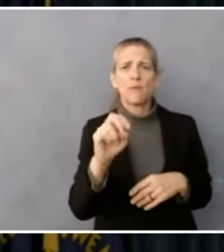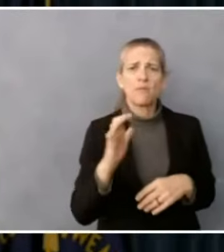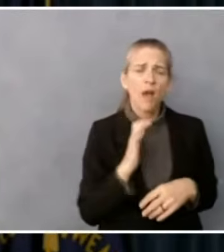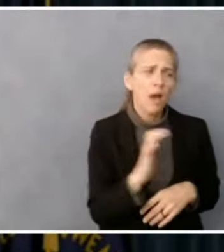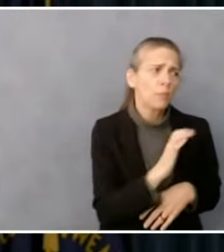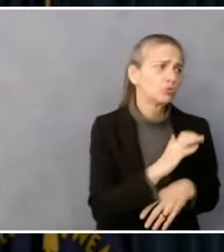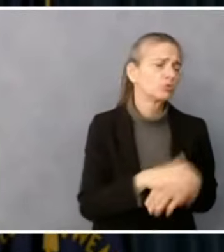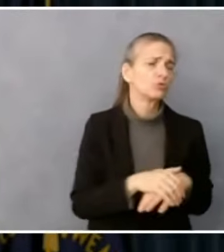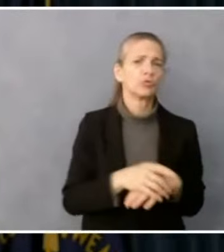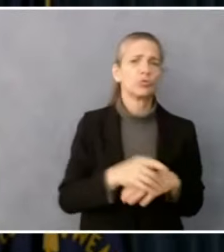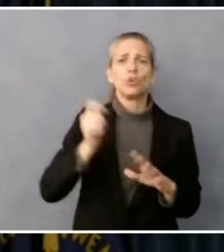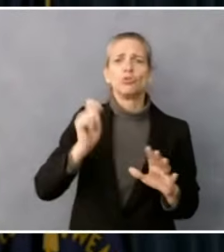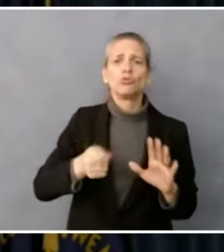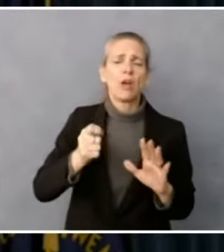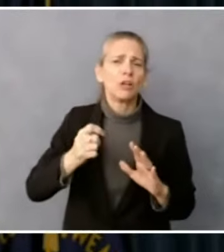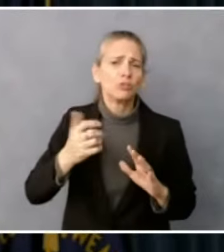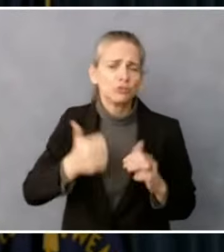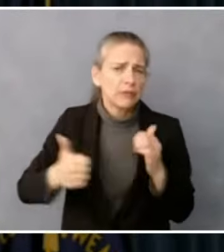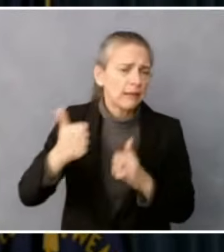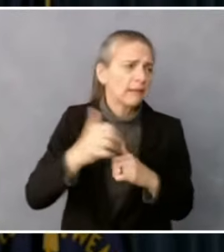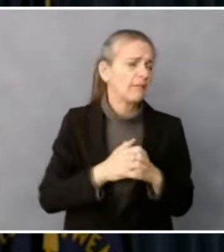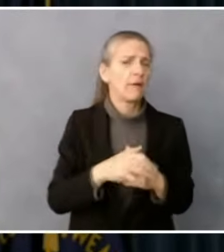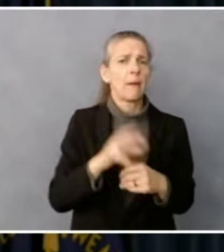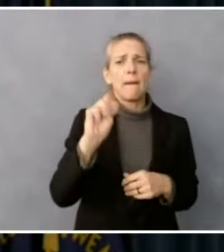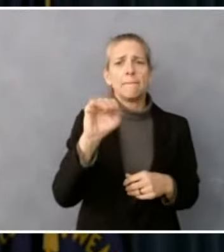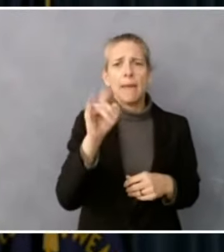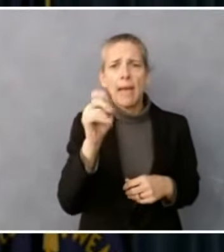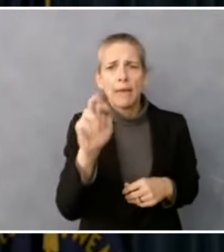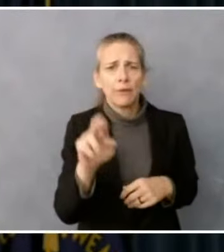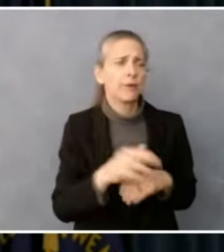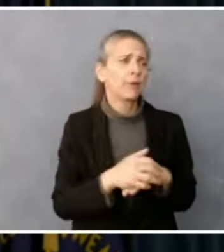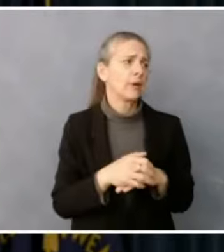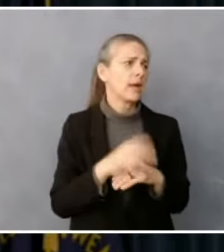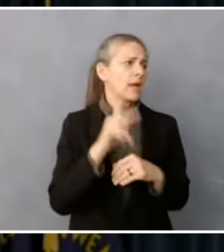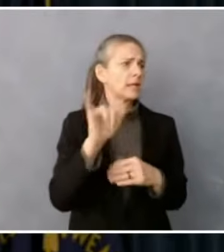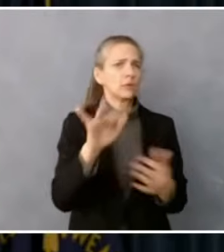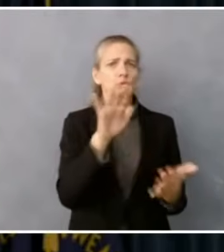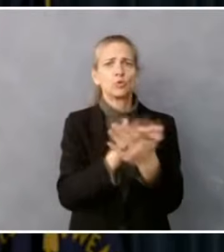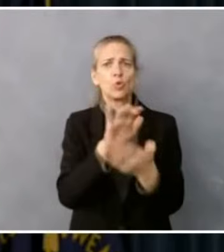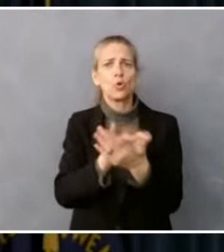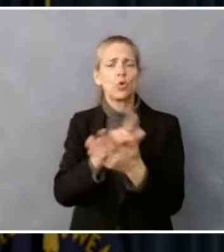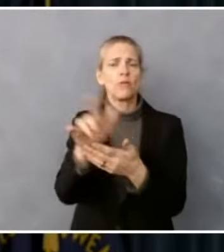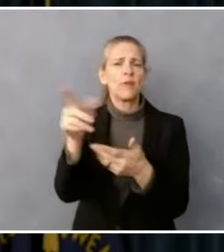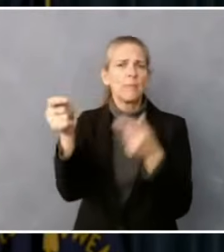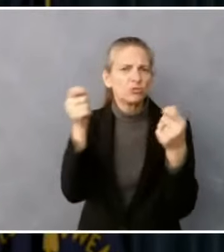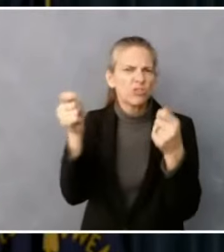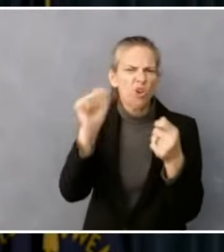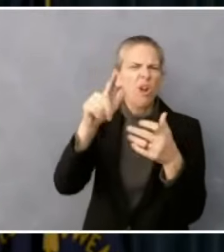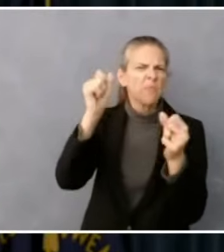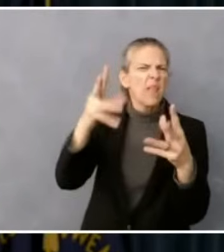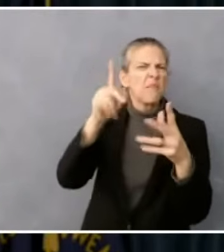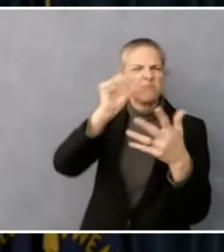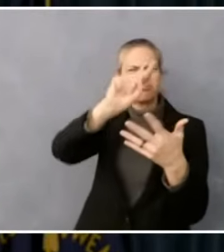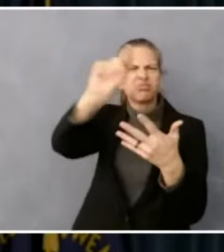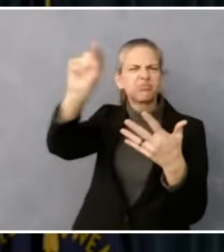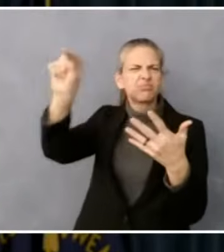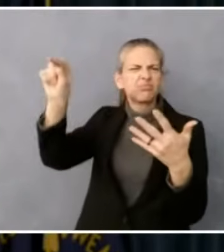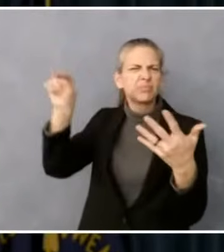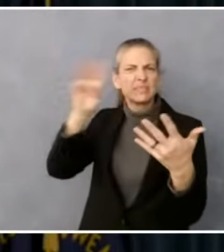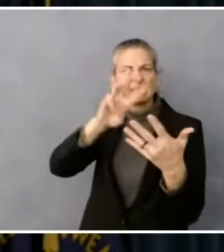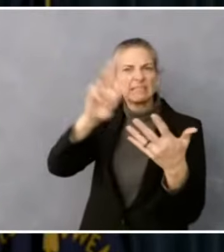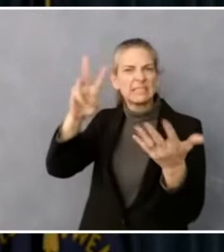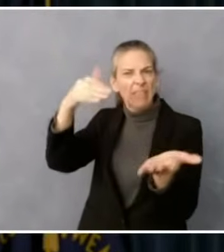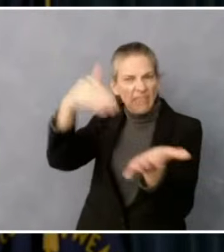executives, 34 mayors, the Kentucky Association of School Administrators, and over 66,000 Kentuckians have written